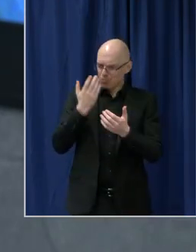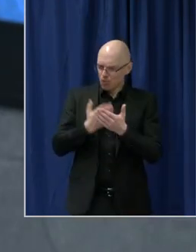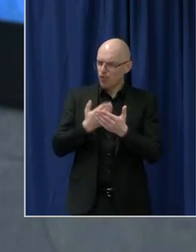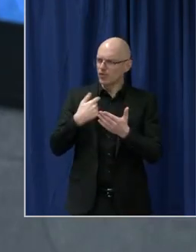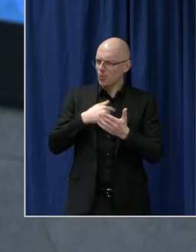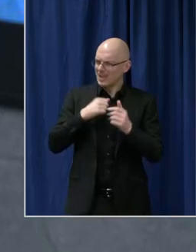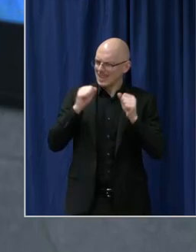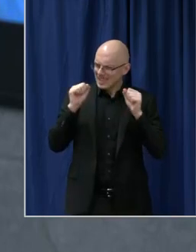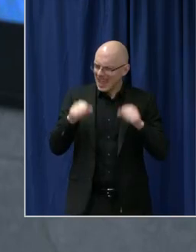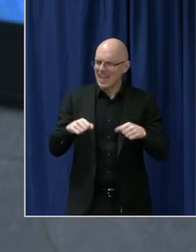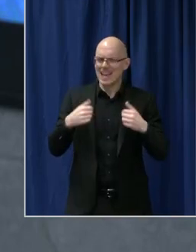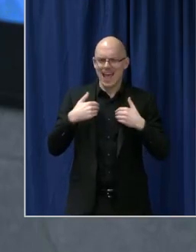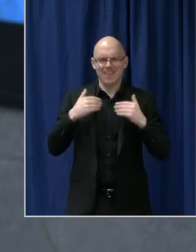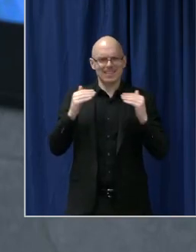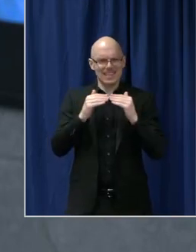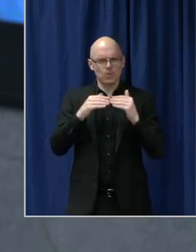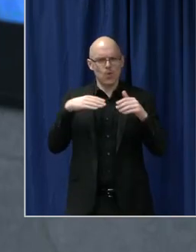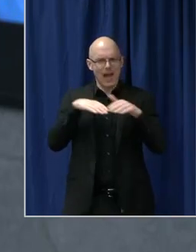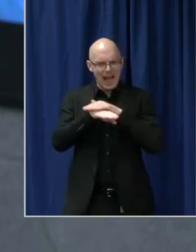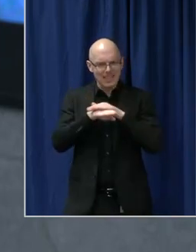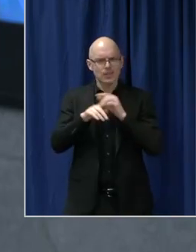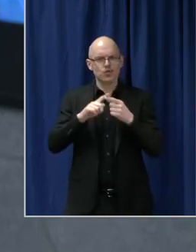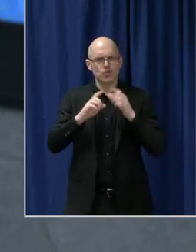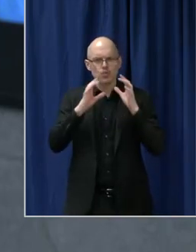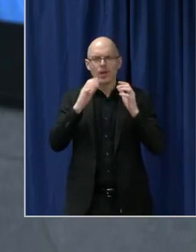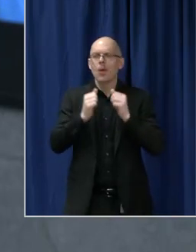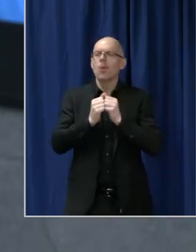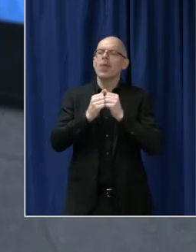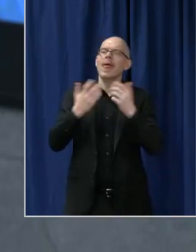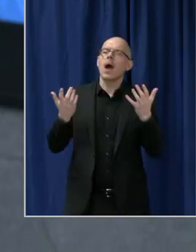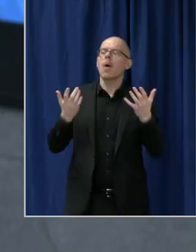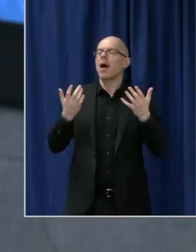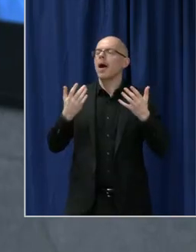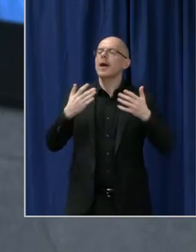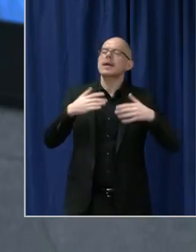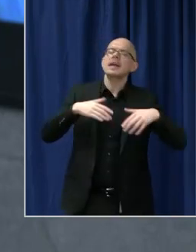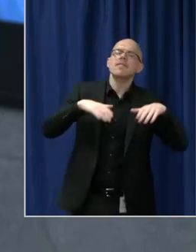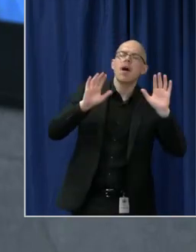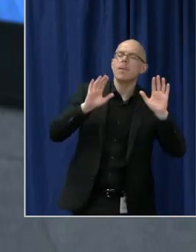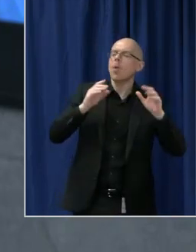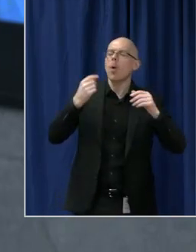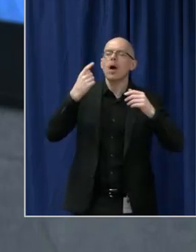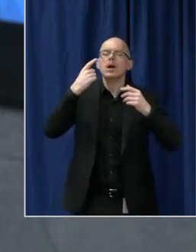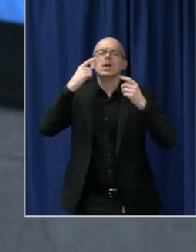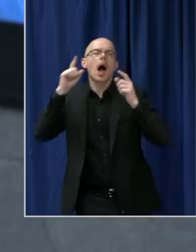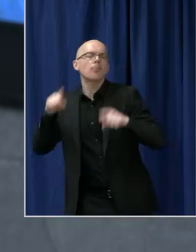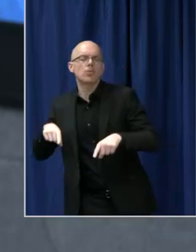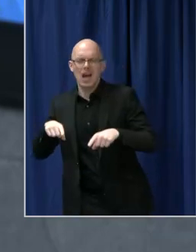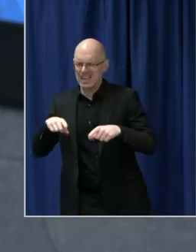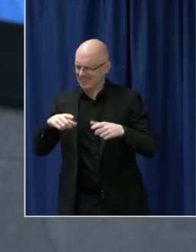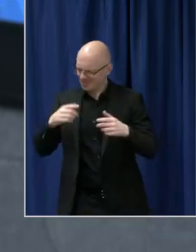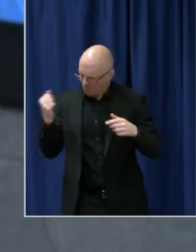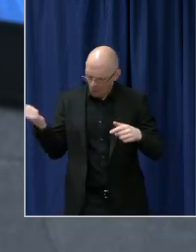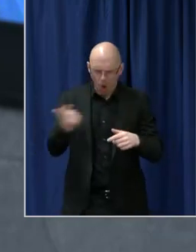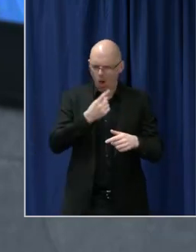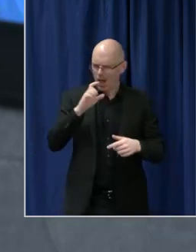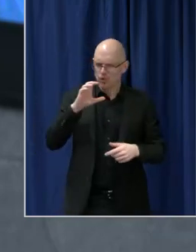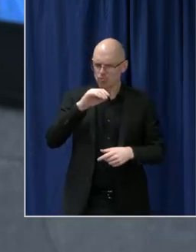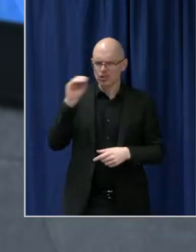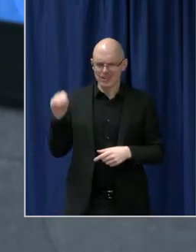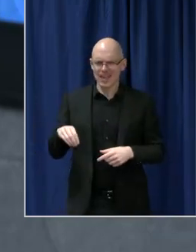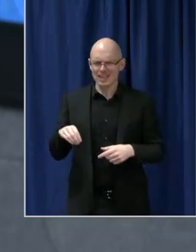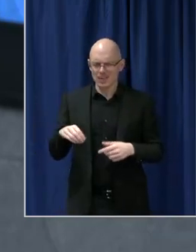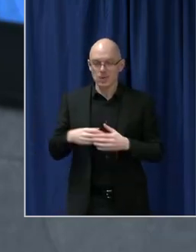access to communications without compromise. It's going to take hard work, innovation, commitment,